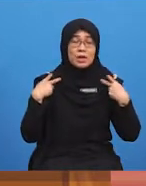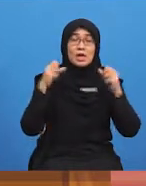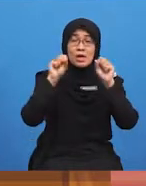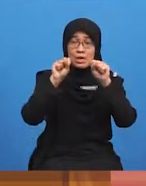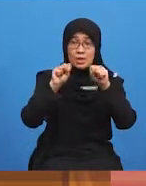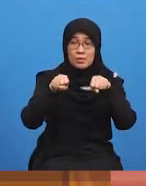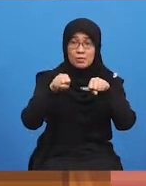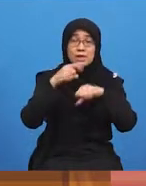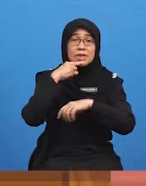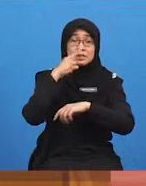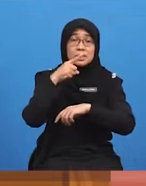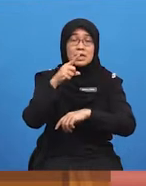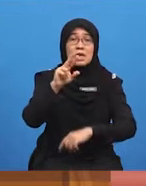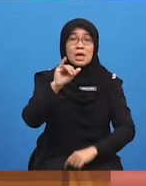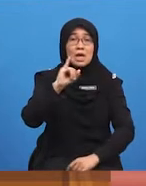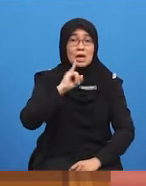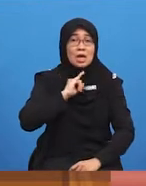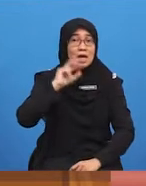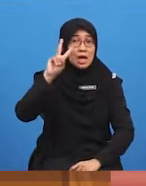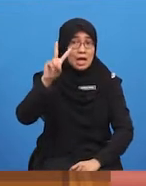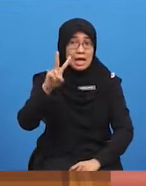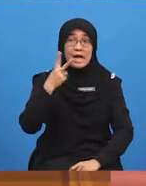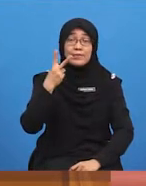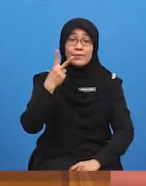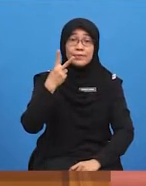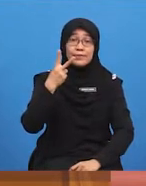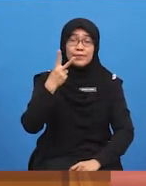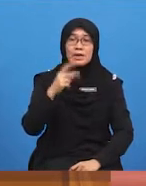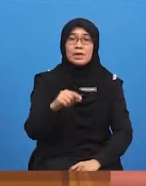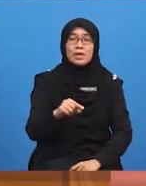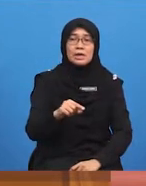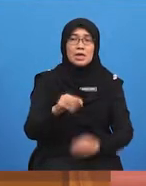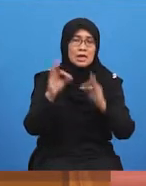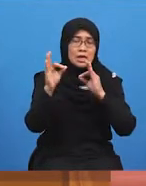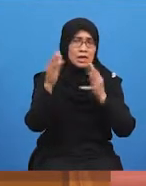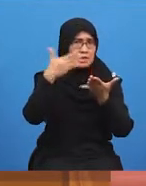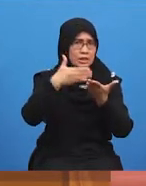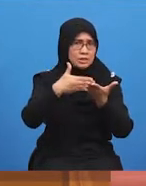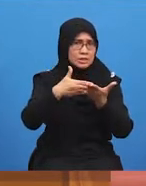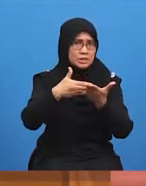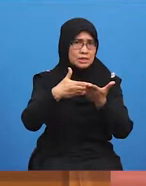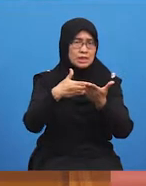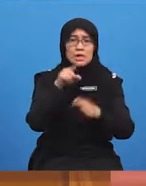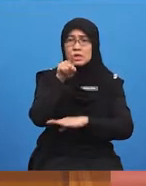I've. Or instead of saying you are, you can also use your.